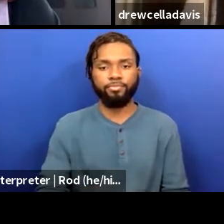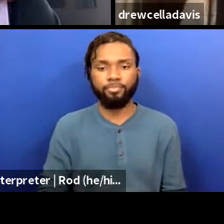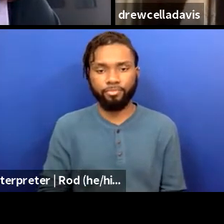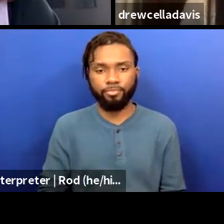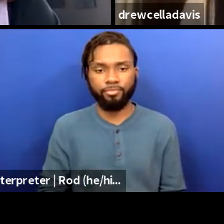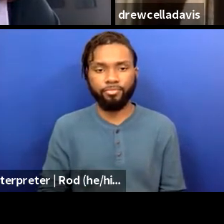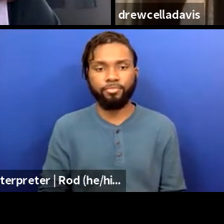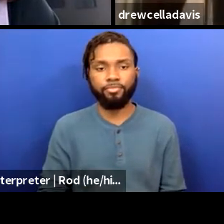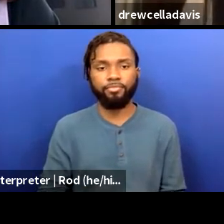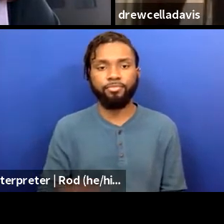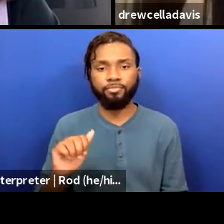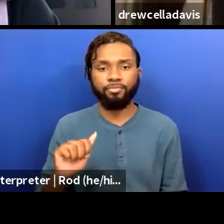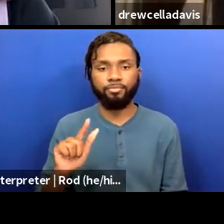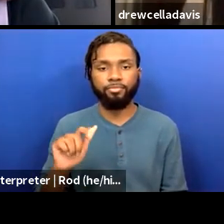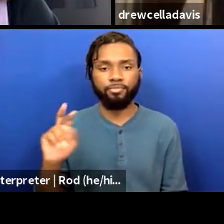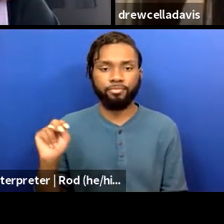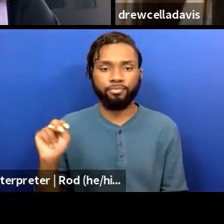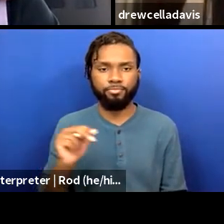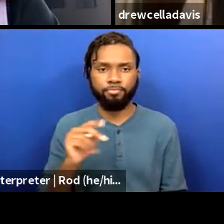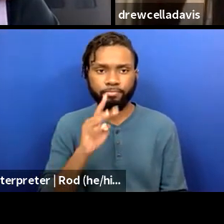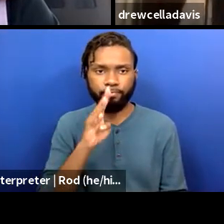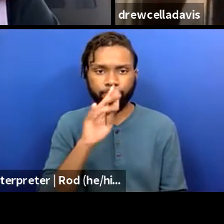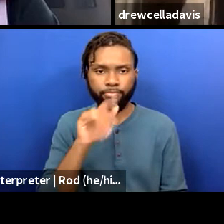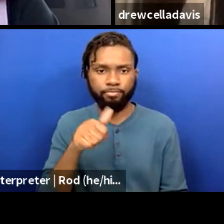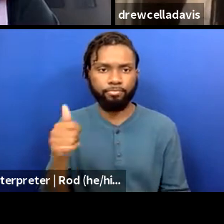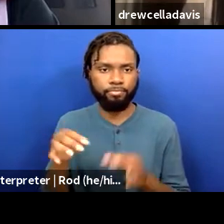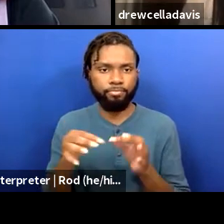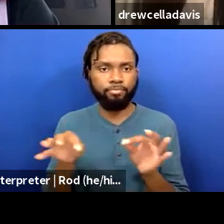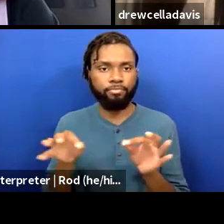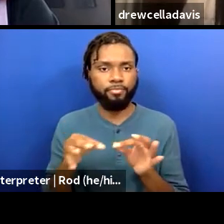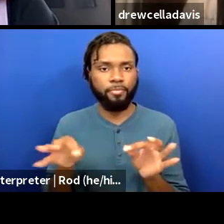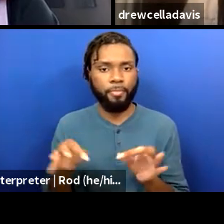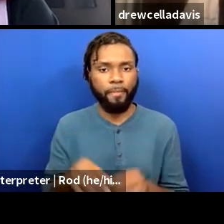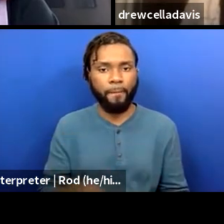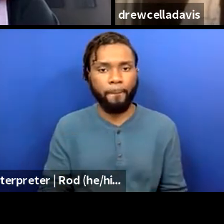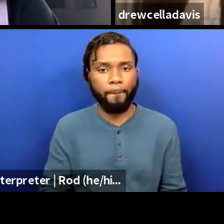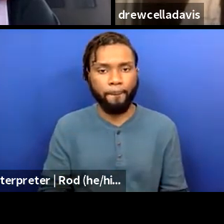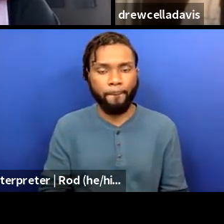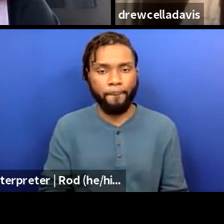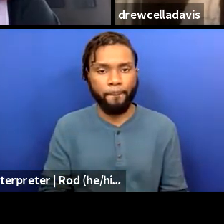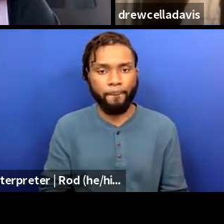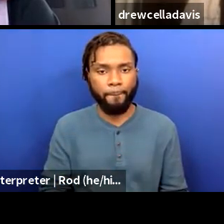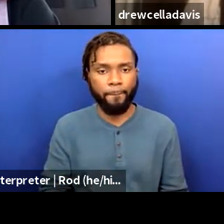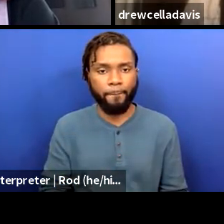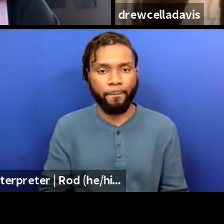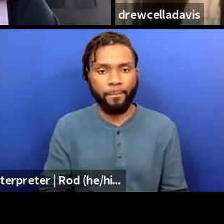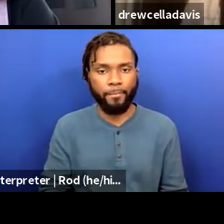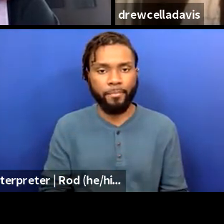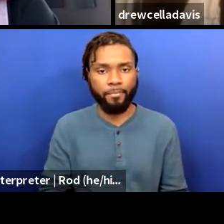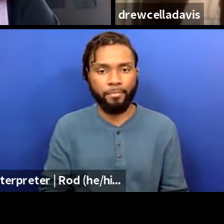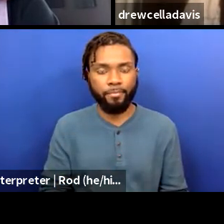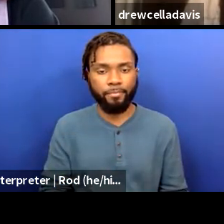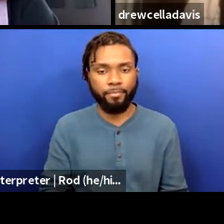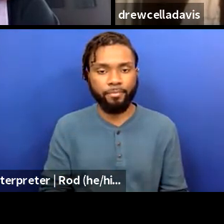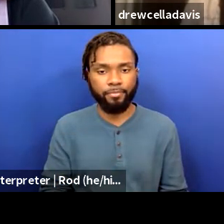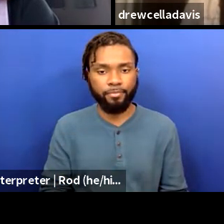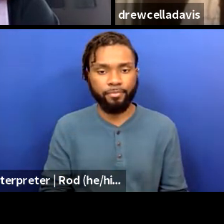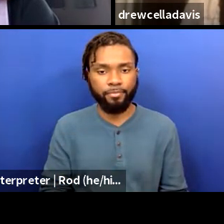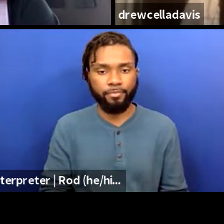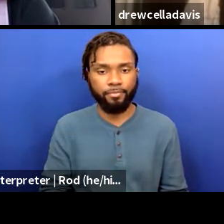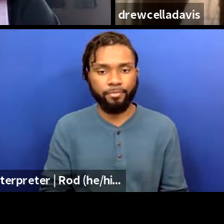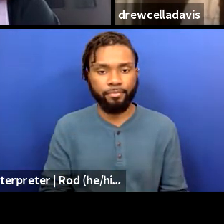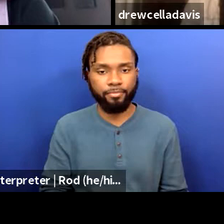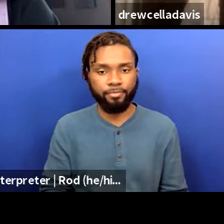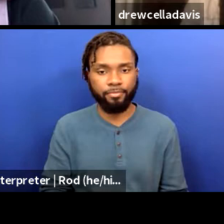Van Gwinzi, Shoji, Teditong, Vashankovitz, and Dichajaka, Saldakuts, and Diki, that's a Nohadi, Deacon Jagun